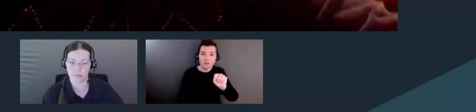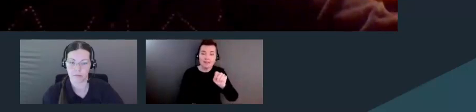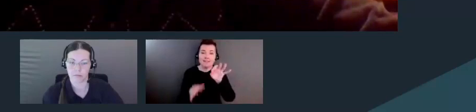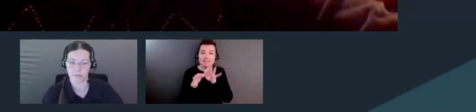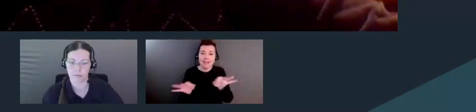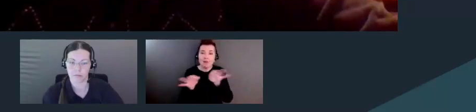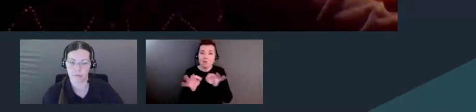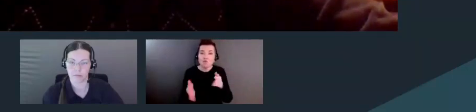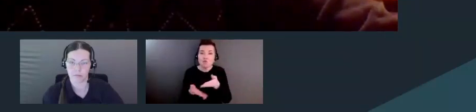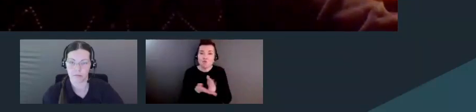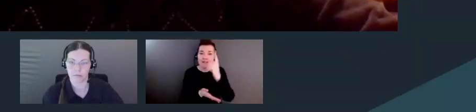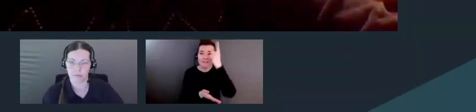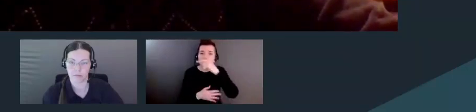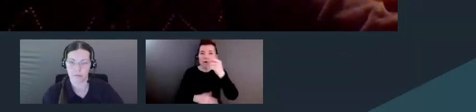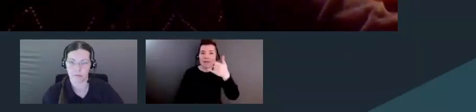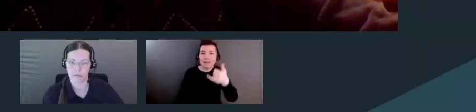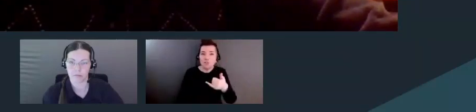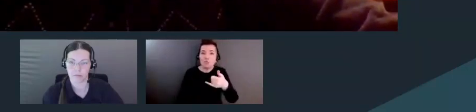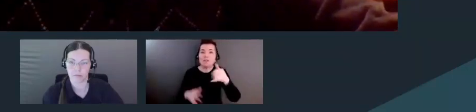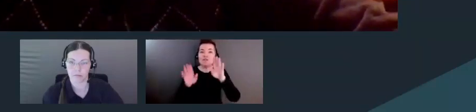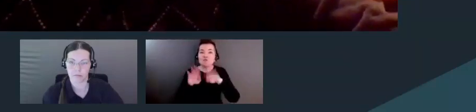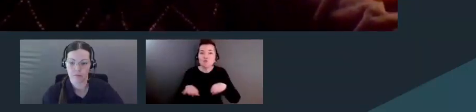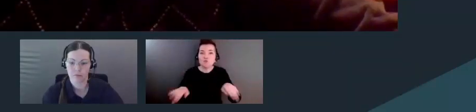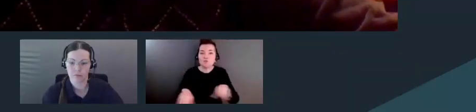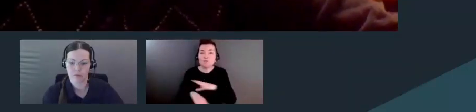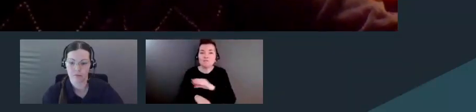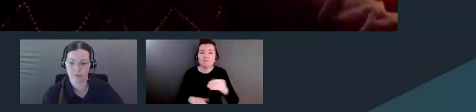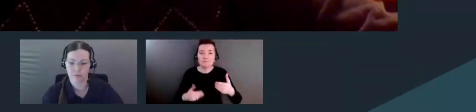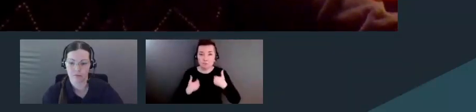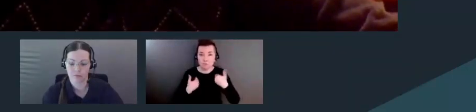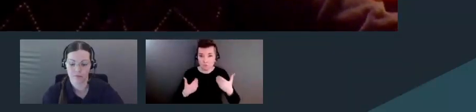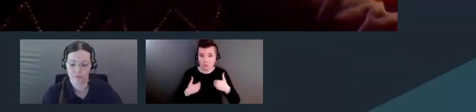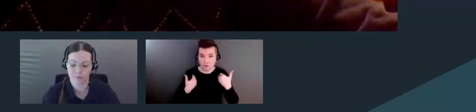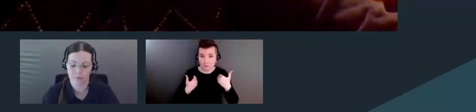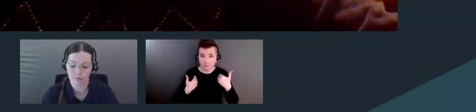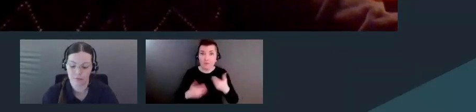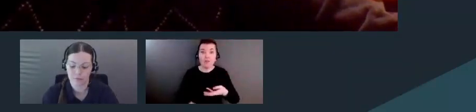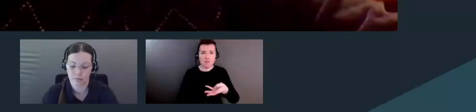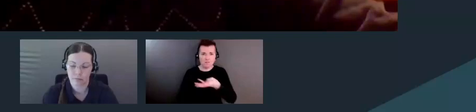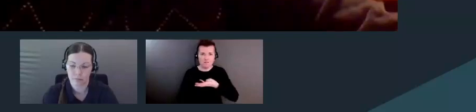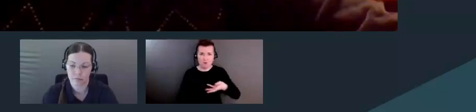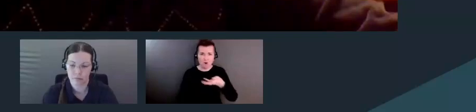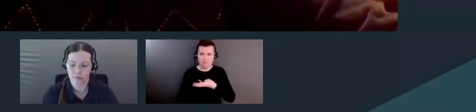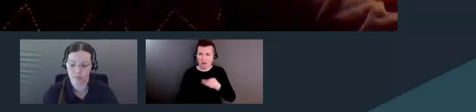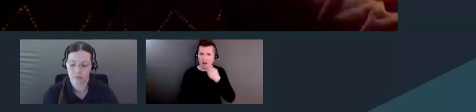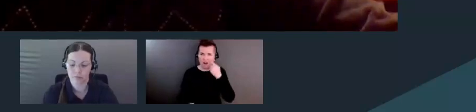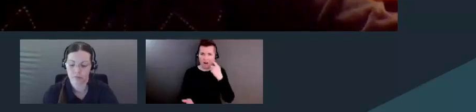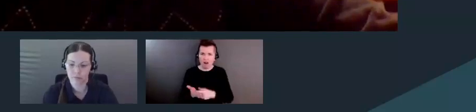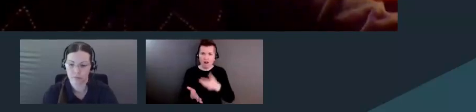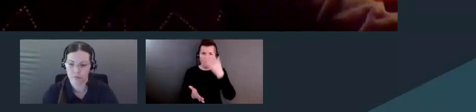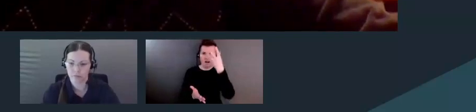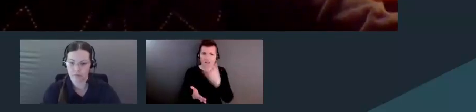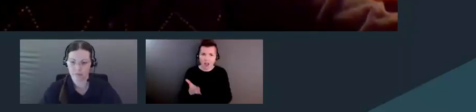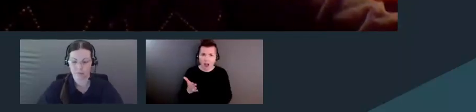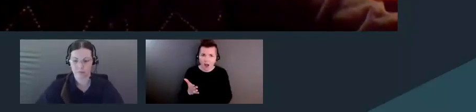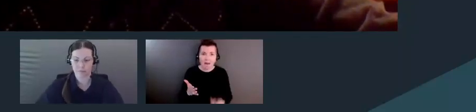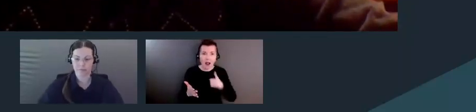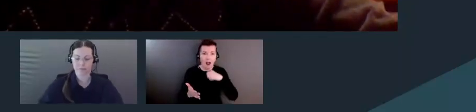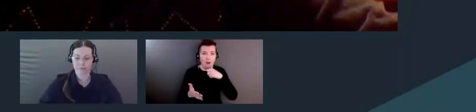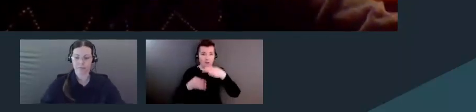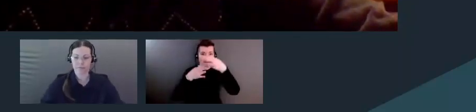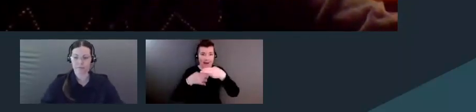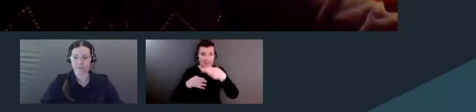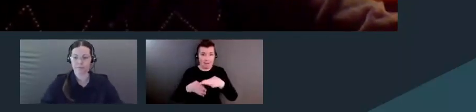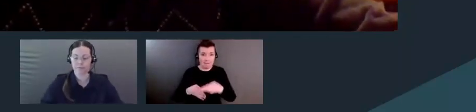for Inuit children and youth. The four of us, and I'm going to name them in order, and they will